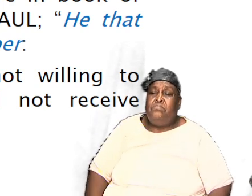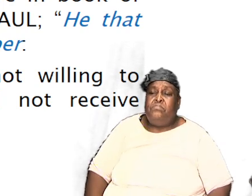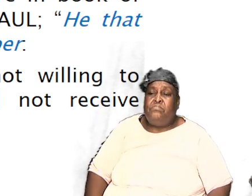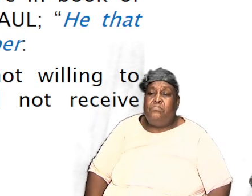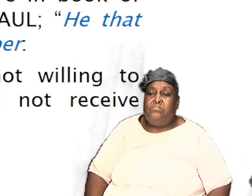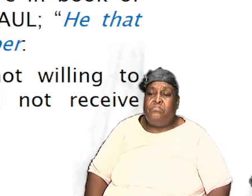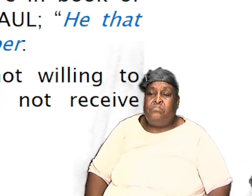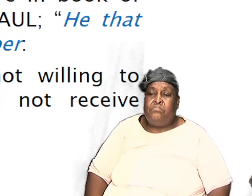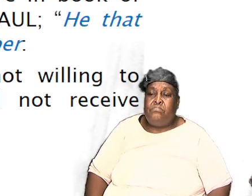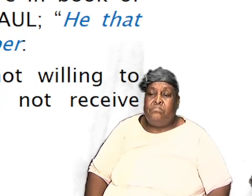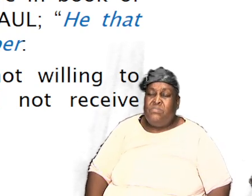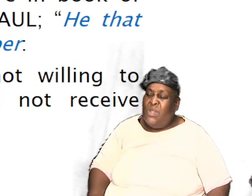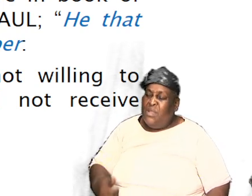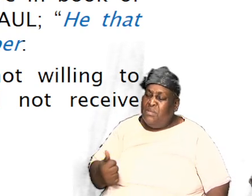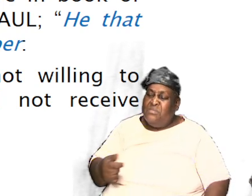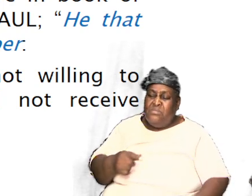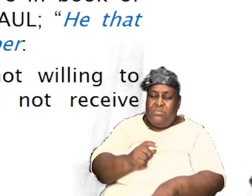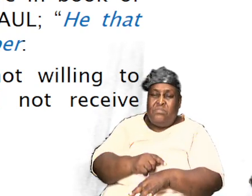that